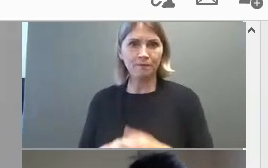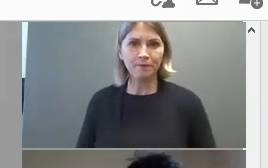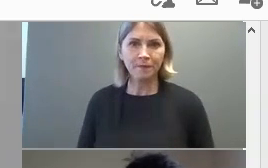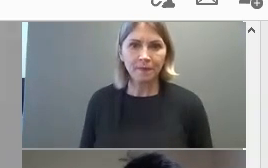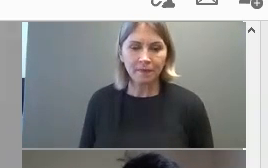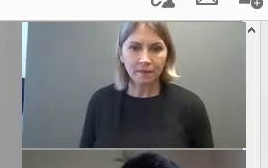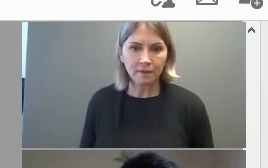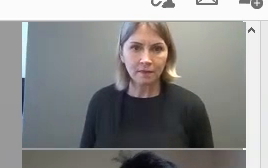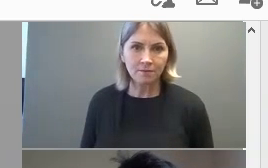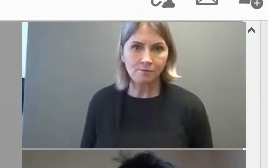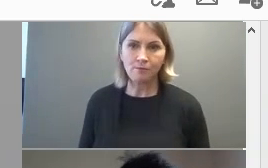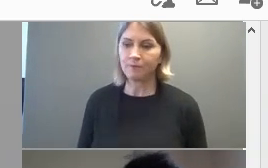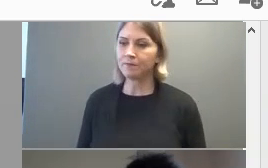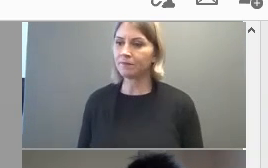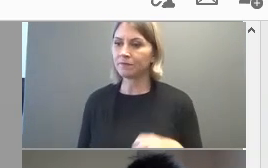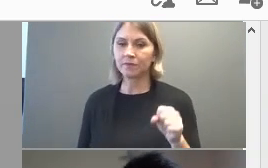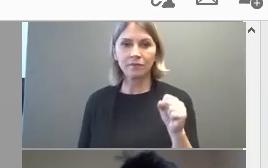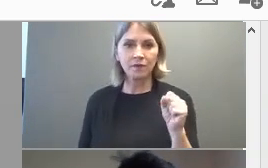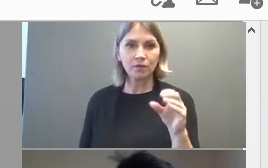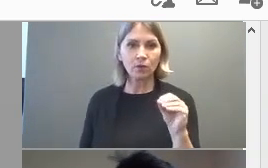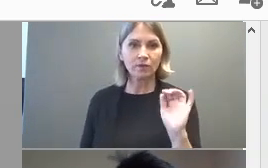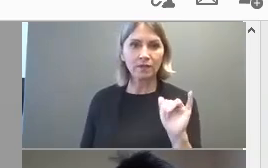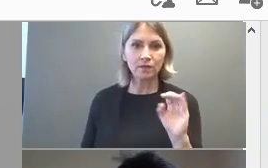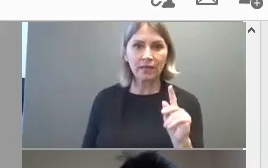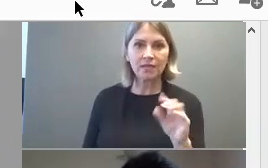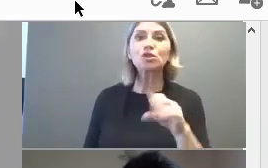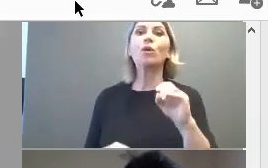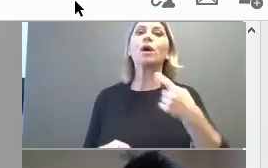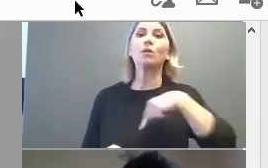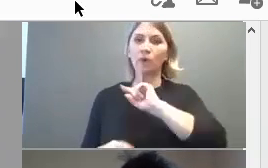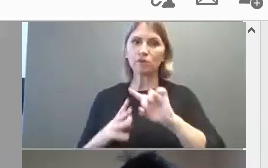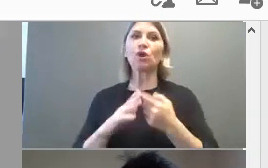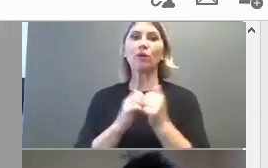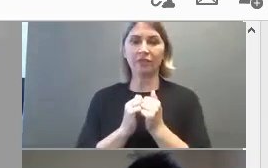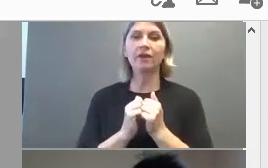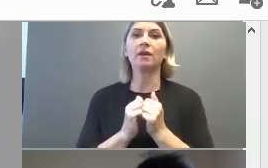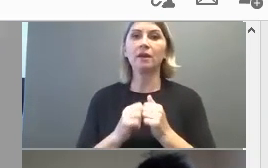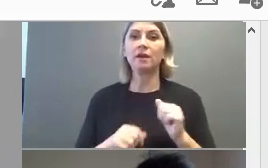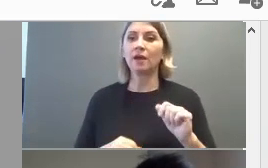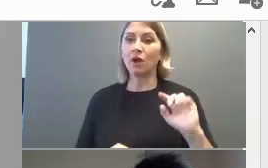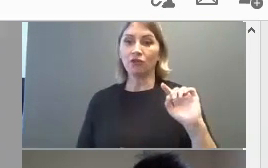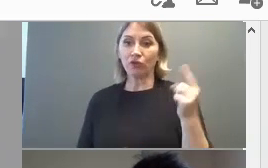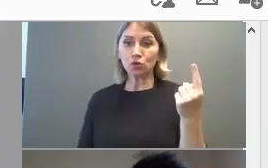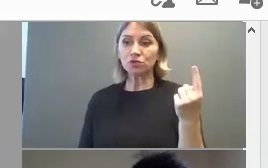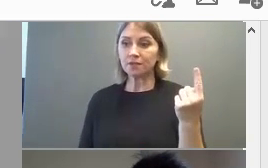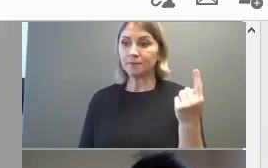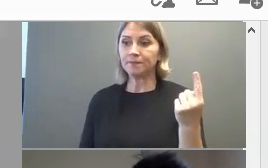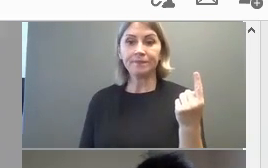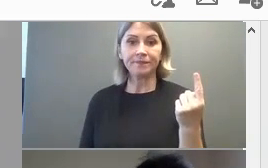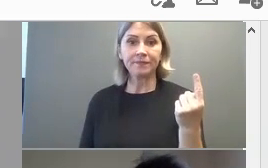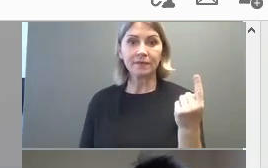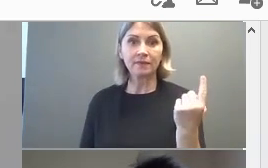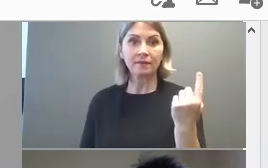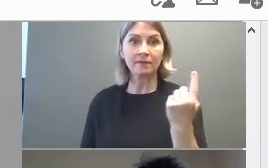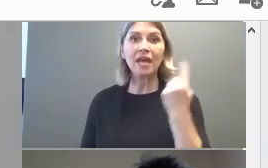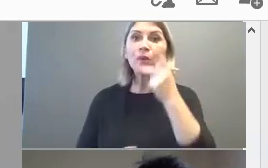questions and stuff. And that's okay. So now let's start with, so first things first, does everyone sort